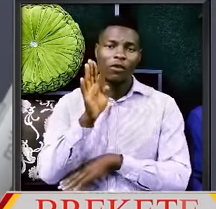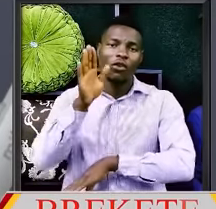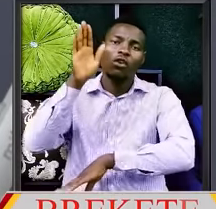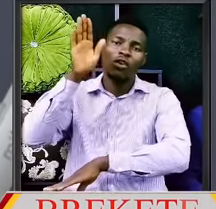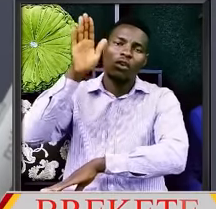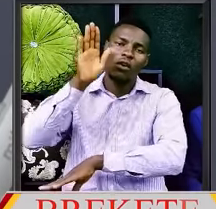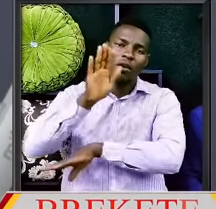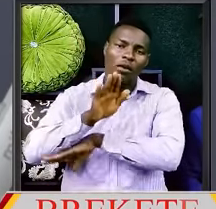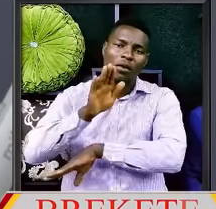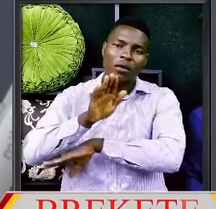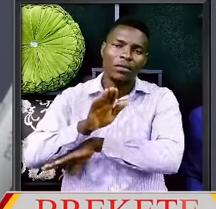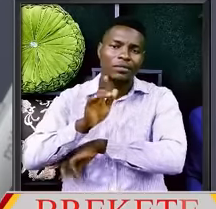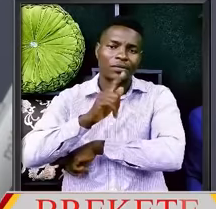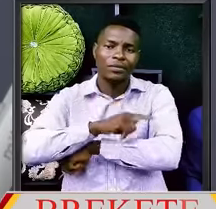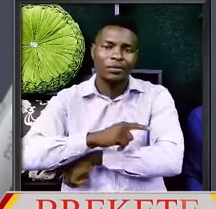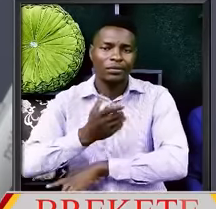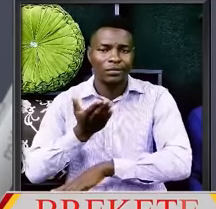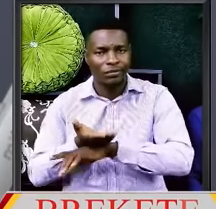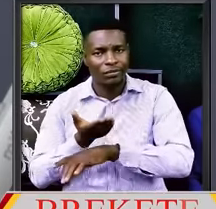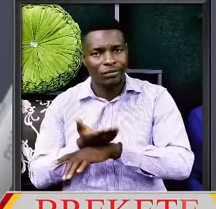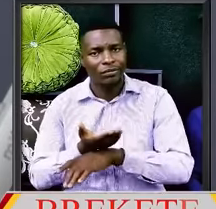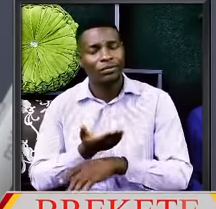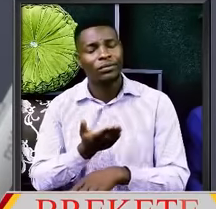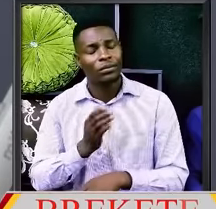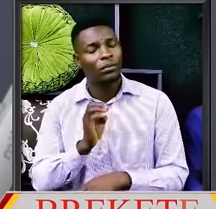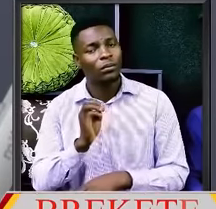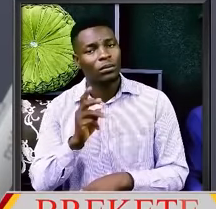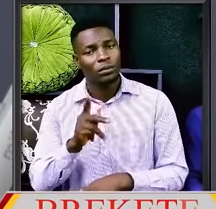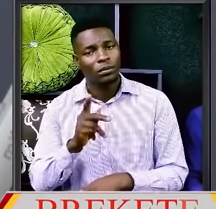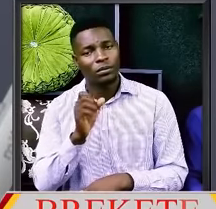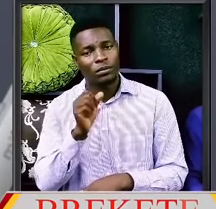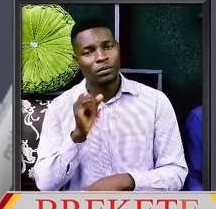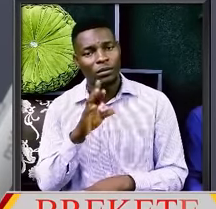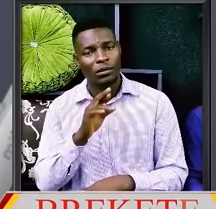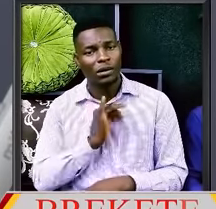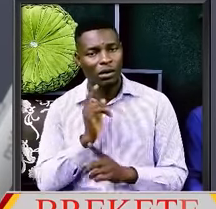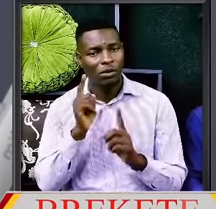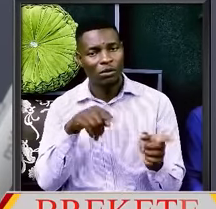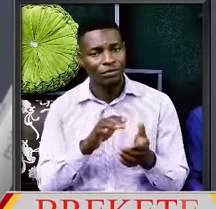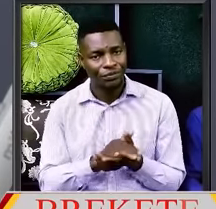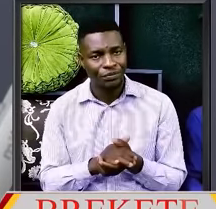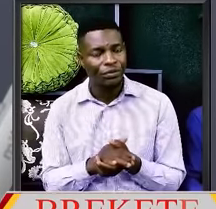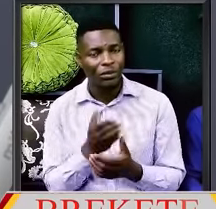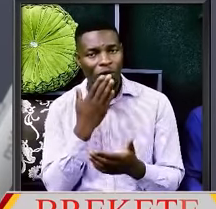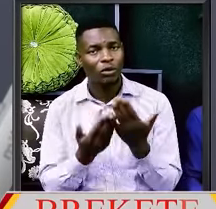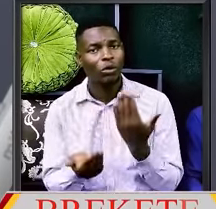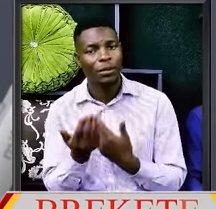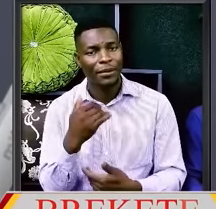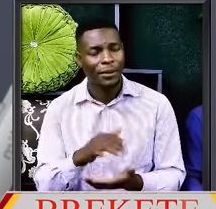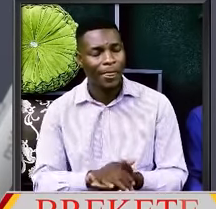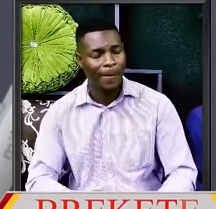beg. Okay, sir. Mm. How would you get, sir? Mm. Thank you. Thank Hello, good morning.